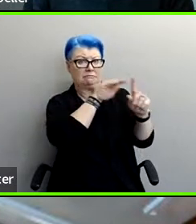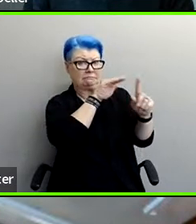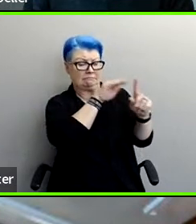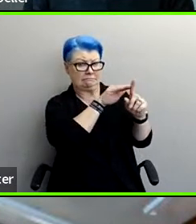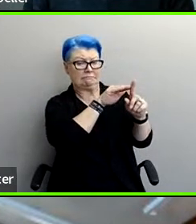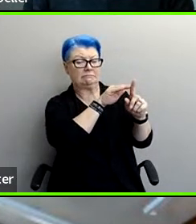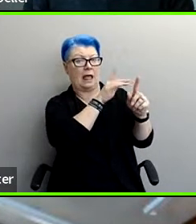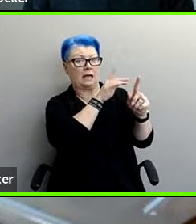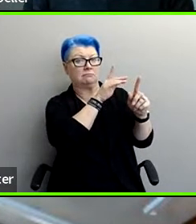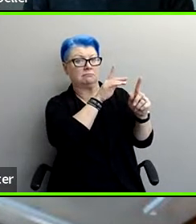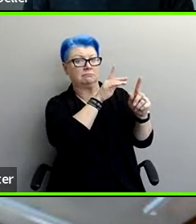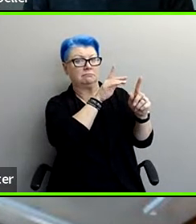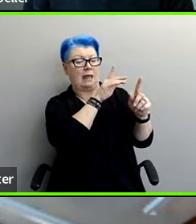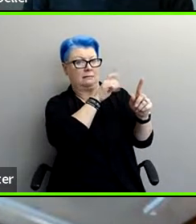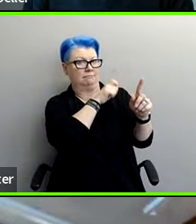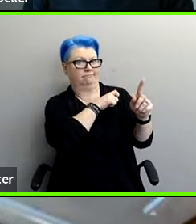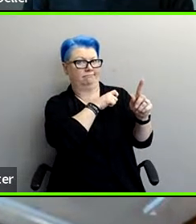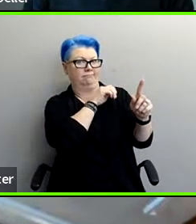County.